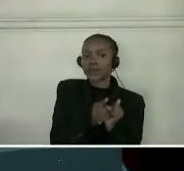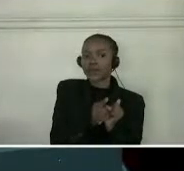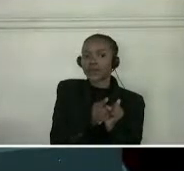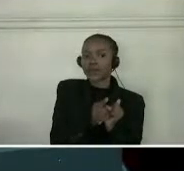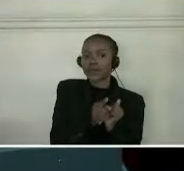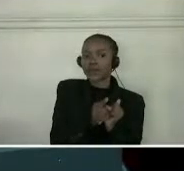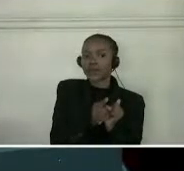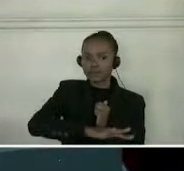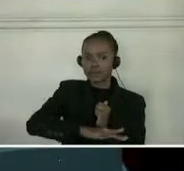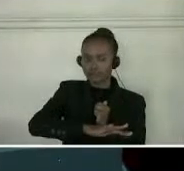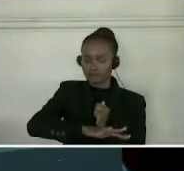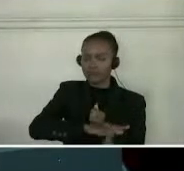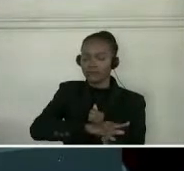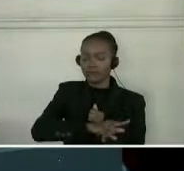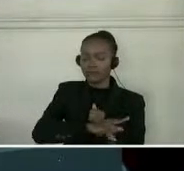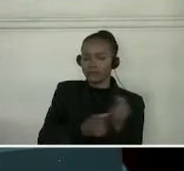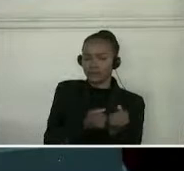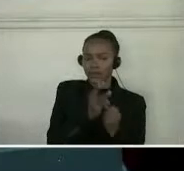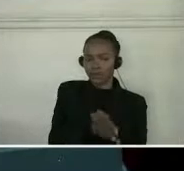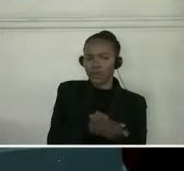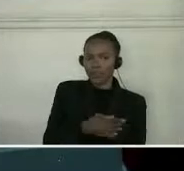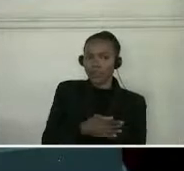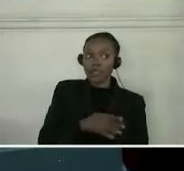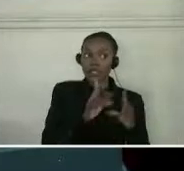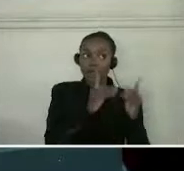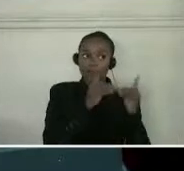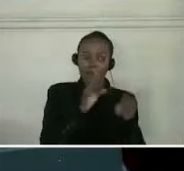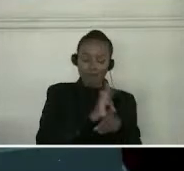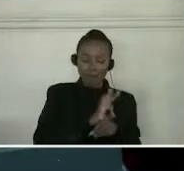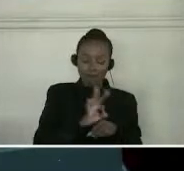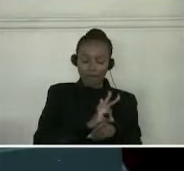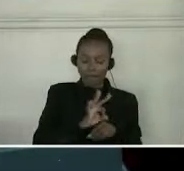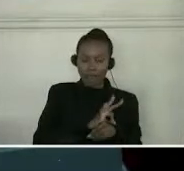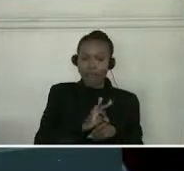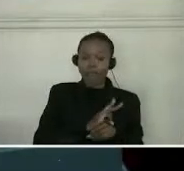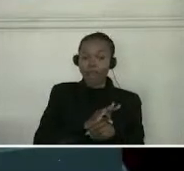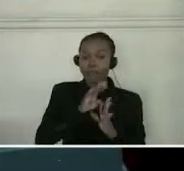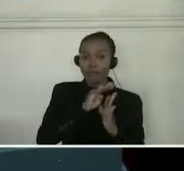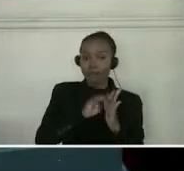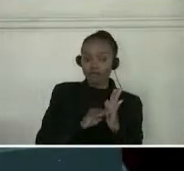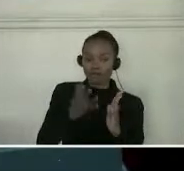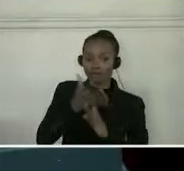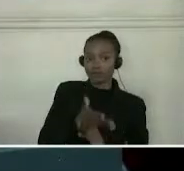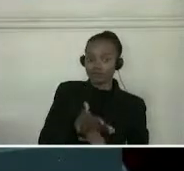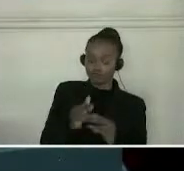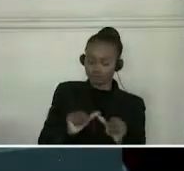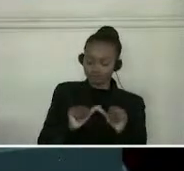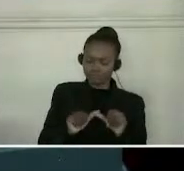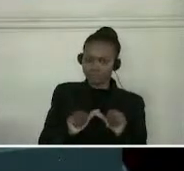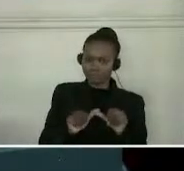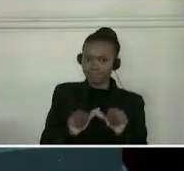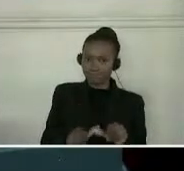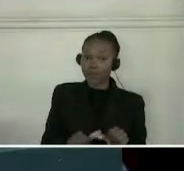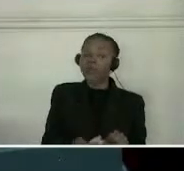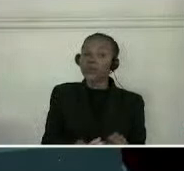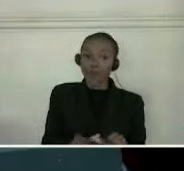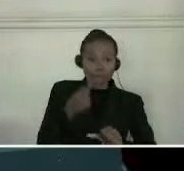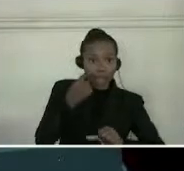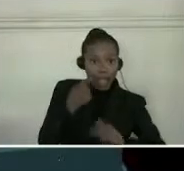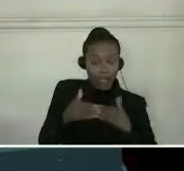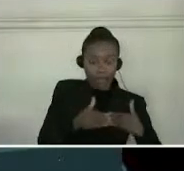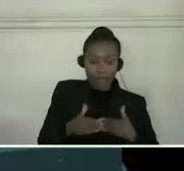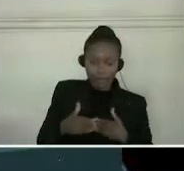planned on an ongoing intervention programs with eye care and street children and